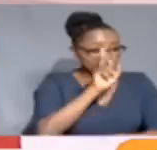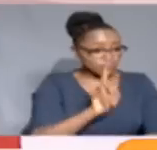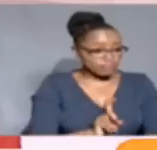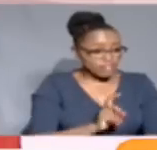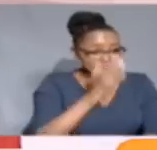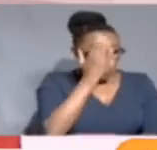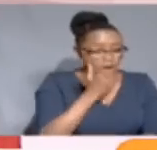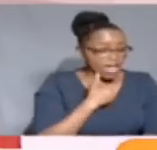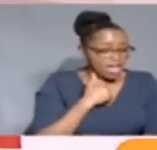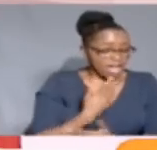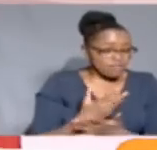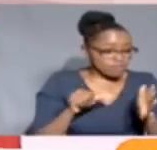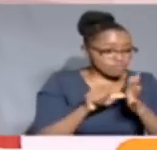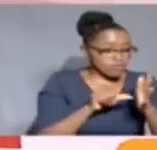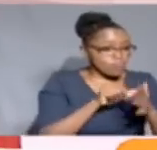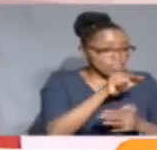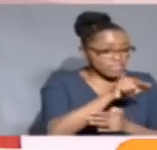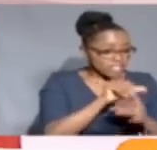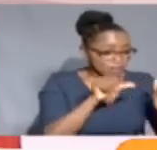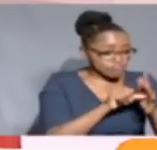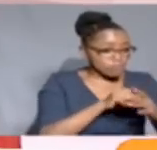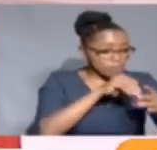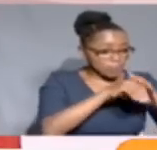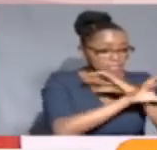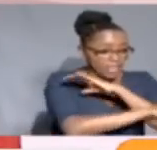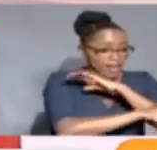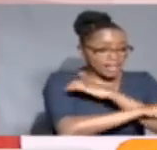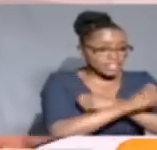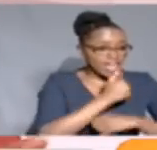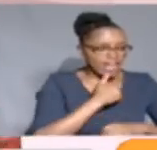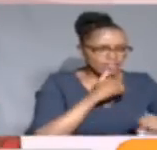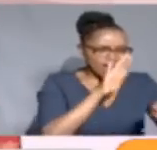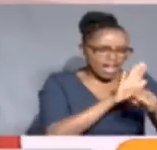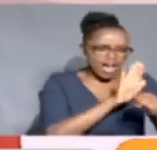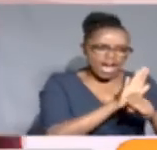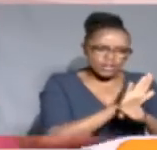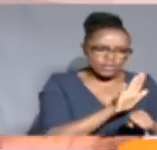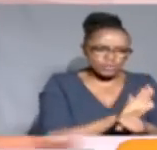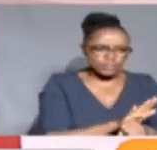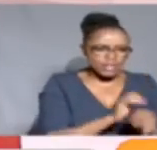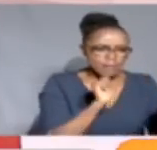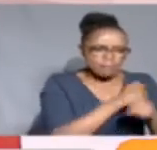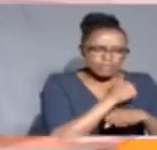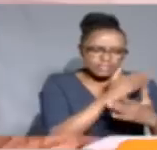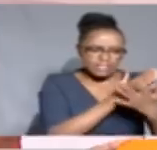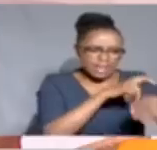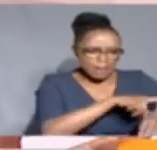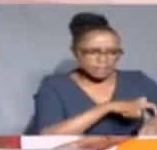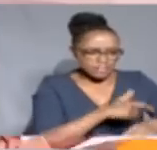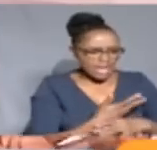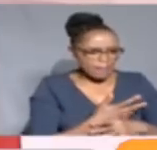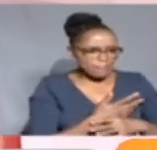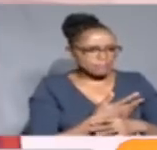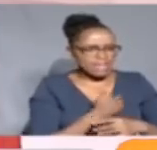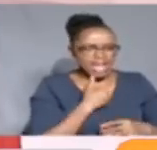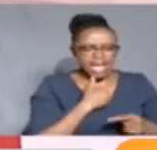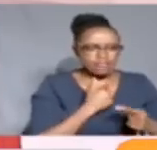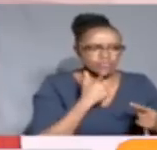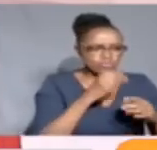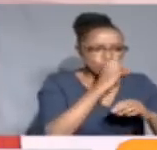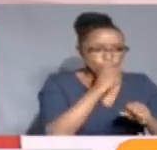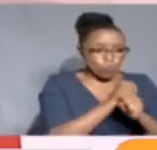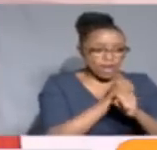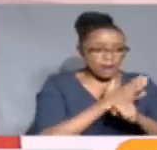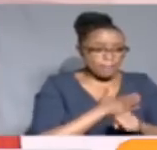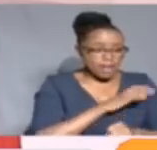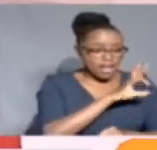Because there's a crisis, and we know that crisis in this country. There's so much, I can't even, sometimes sleepless nights. Yes. Because my work, first of all,